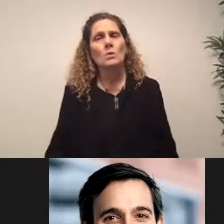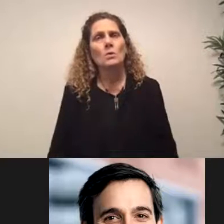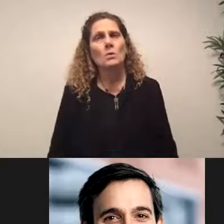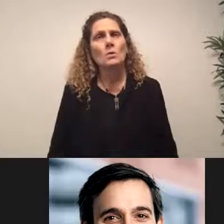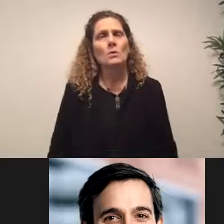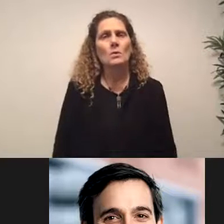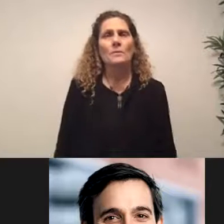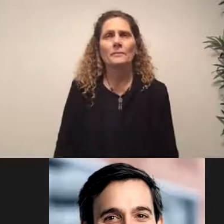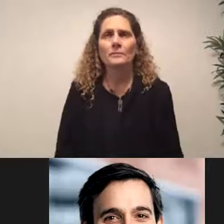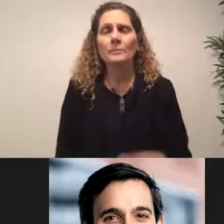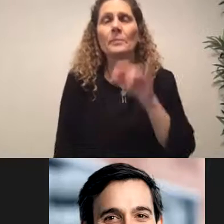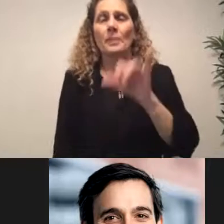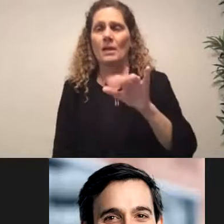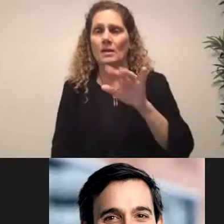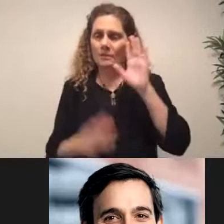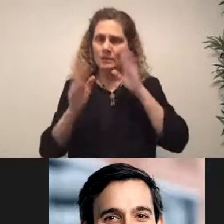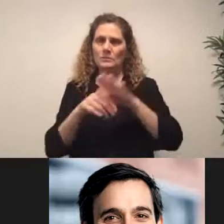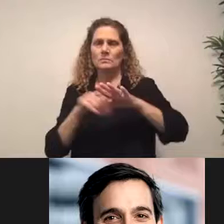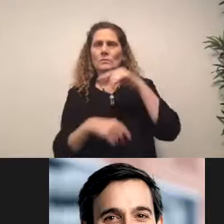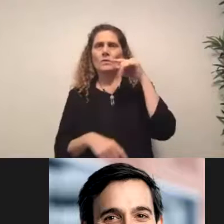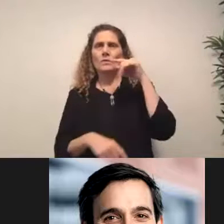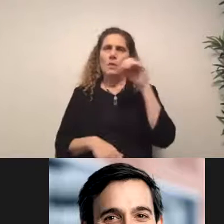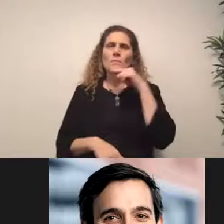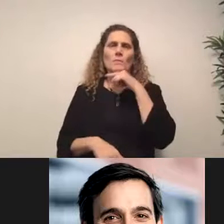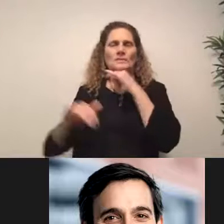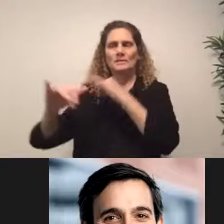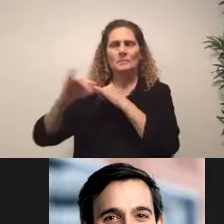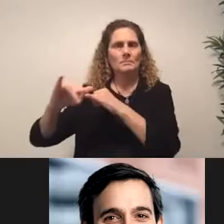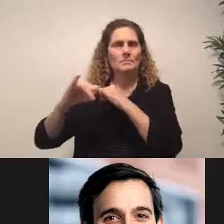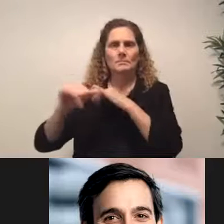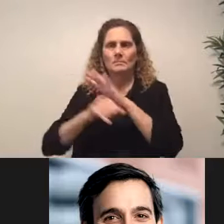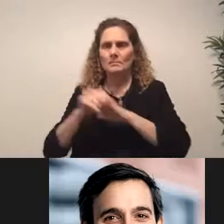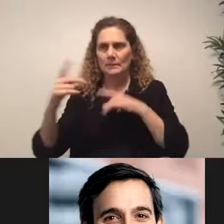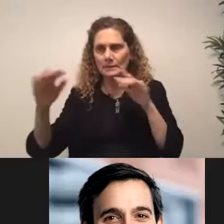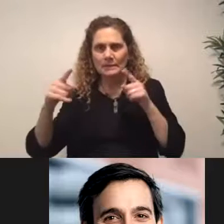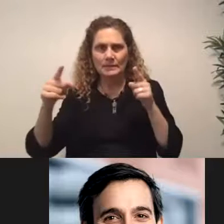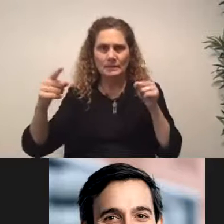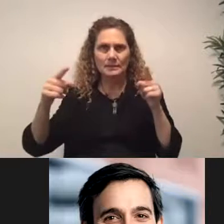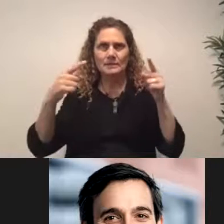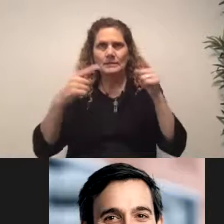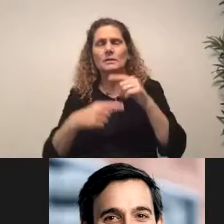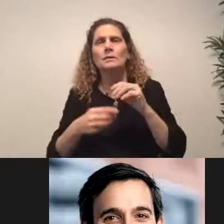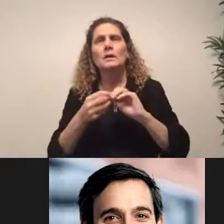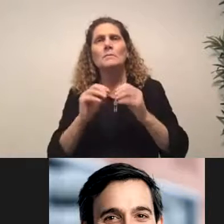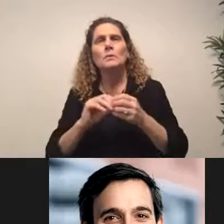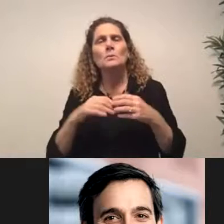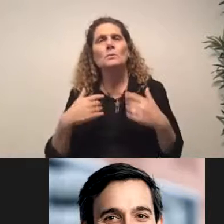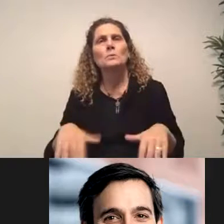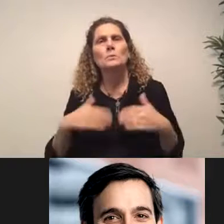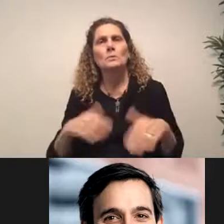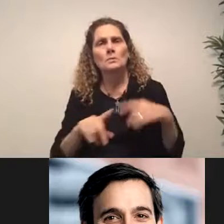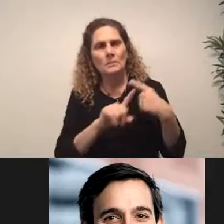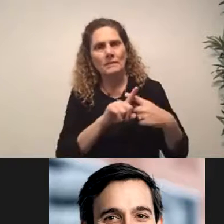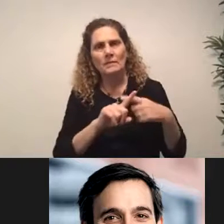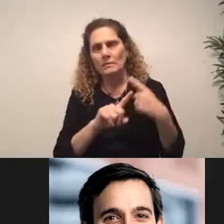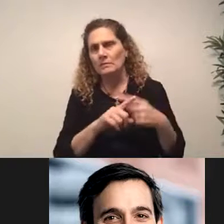other departments. The numbers that are coming in are still at the level that require crisis standards. However, we are a little bit